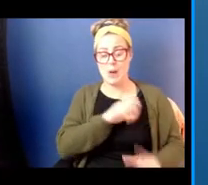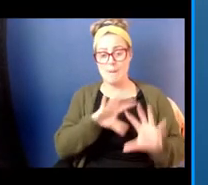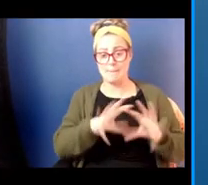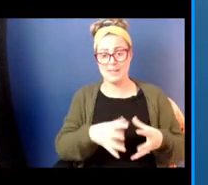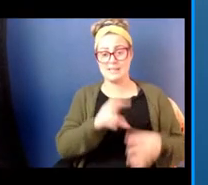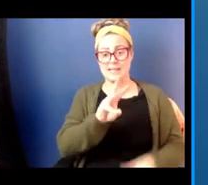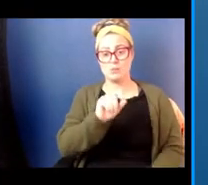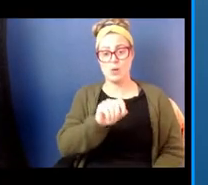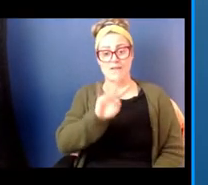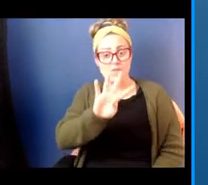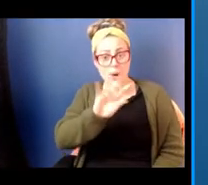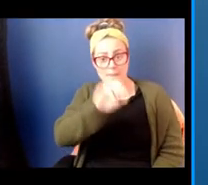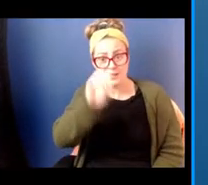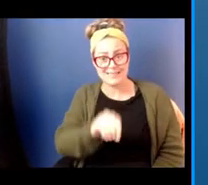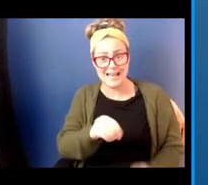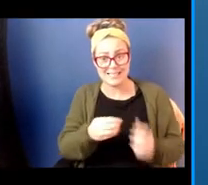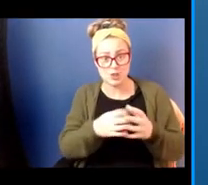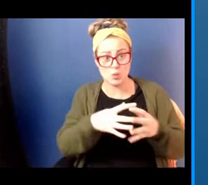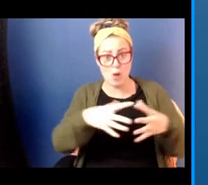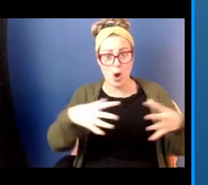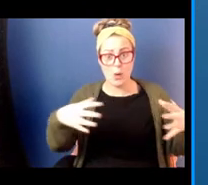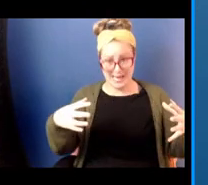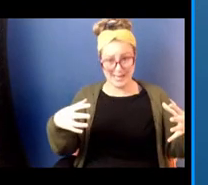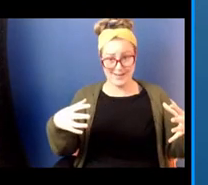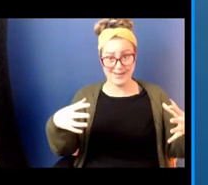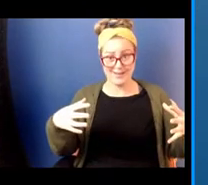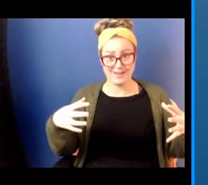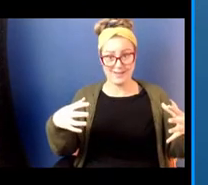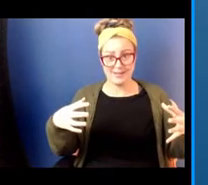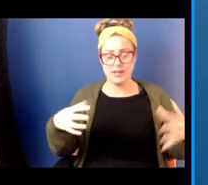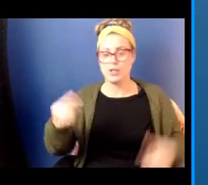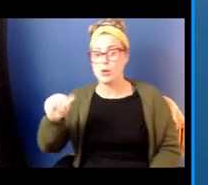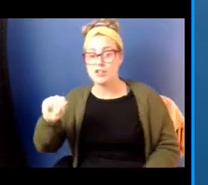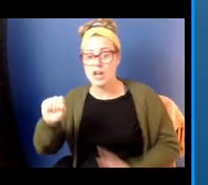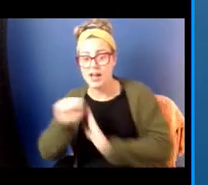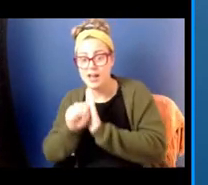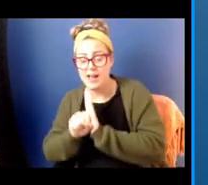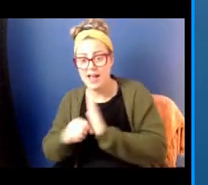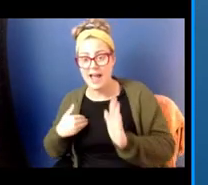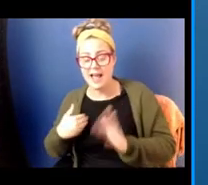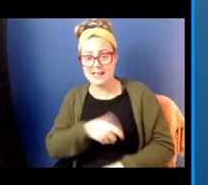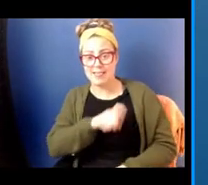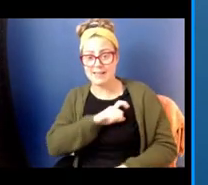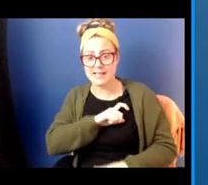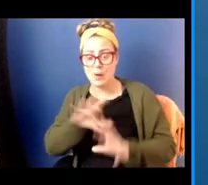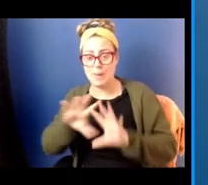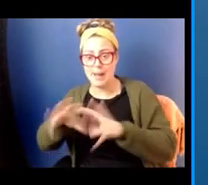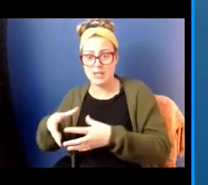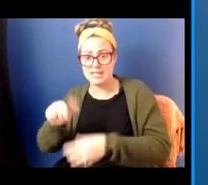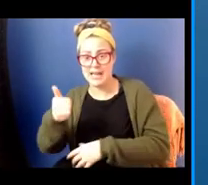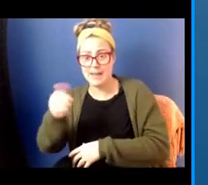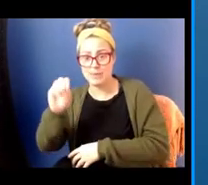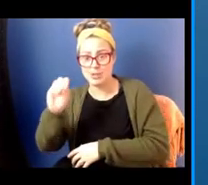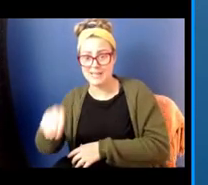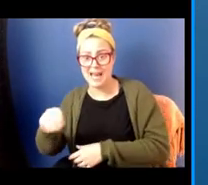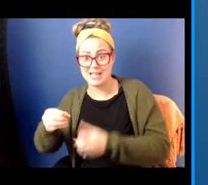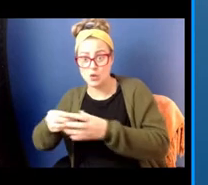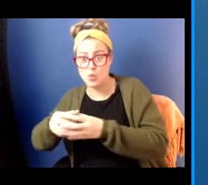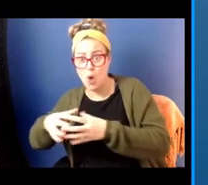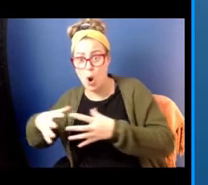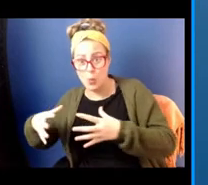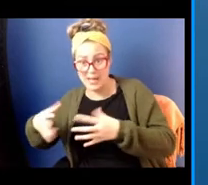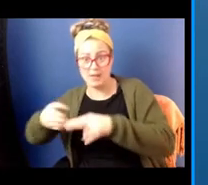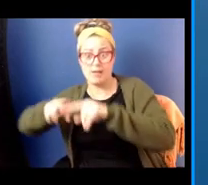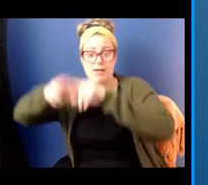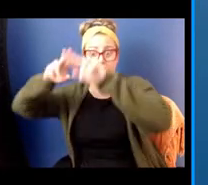not forget that Georgia has a Latino population of 10 and growing Michigan has a Latino